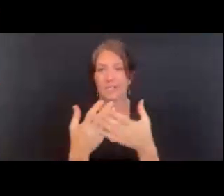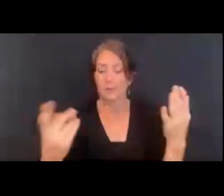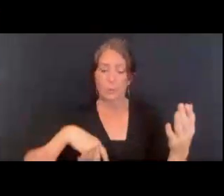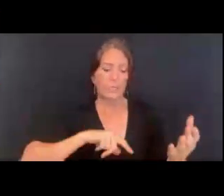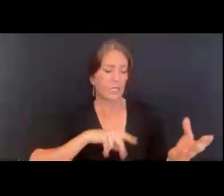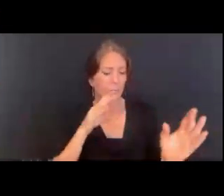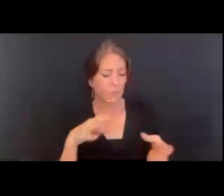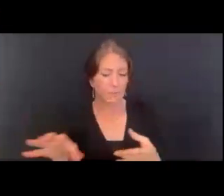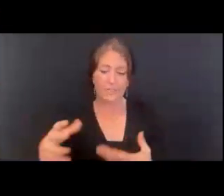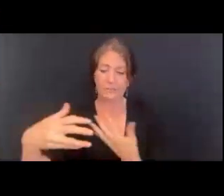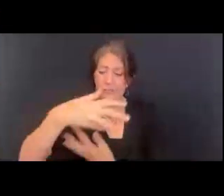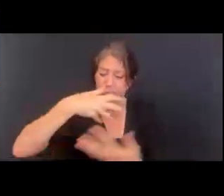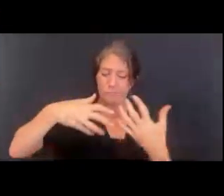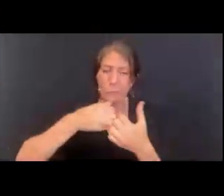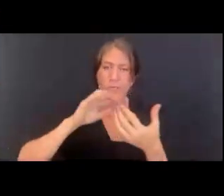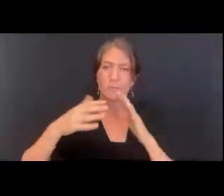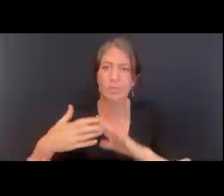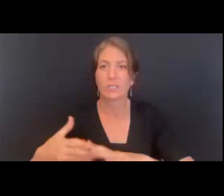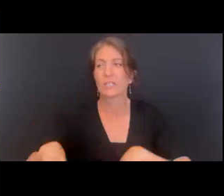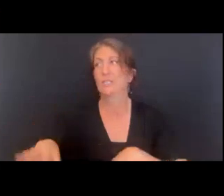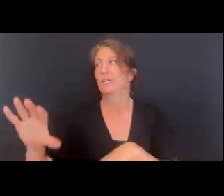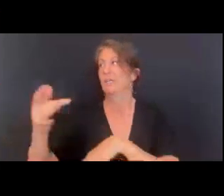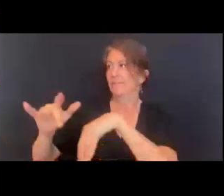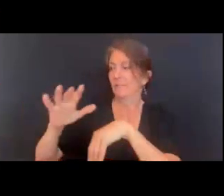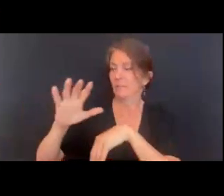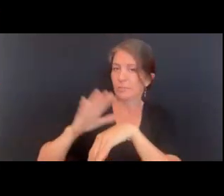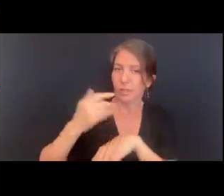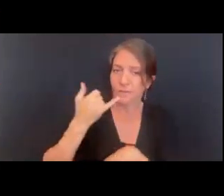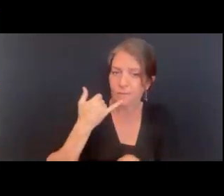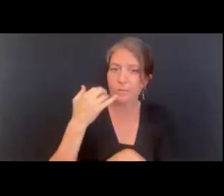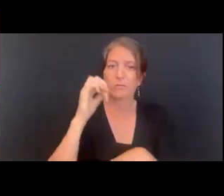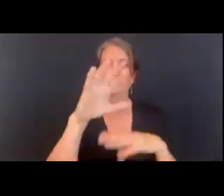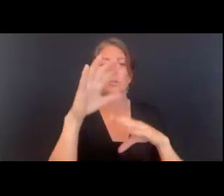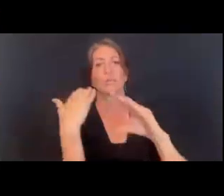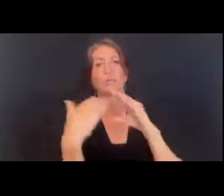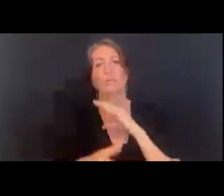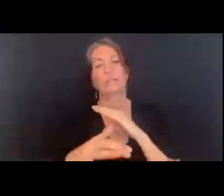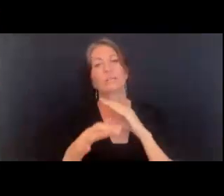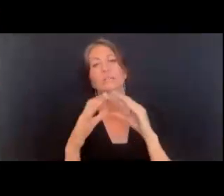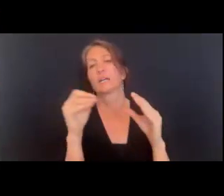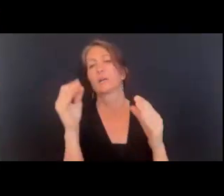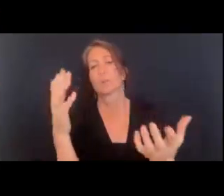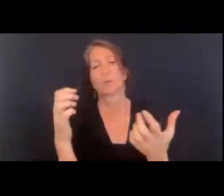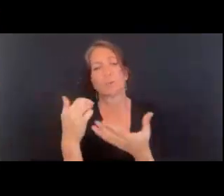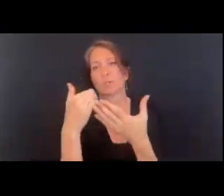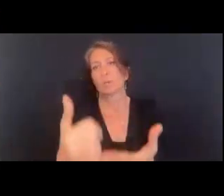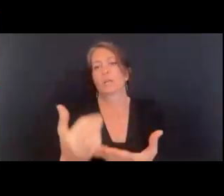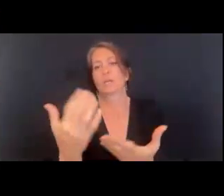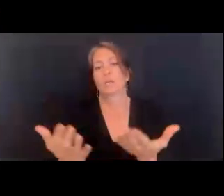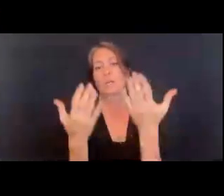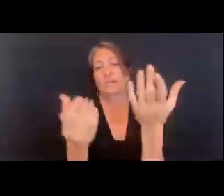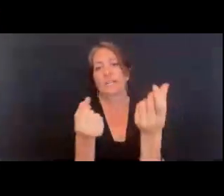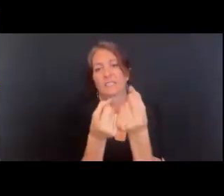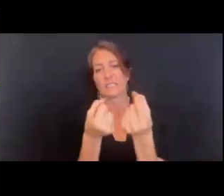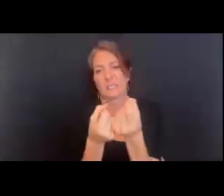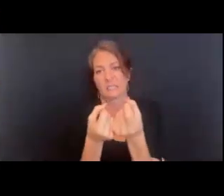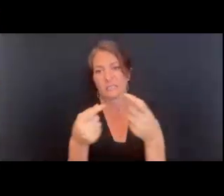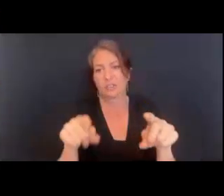phones or over email to answer questions and provide assistance through this process, particularly during